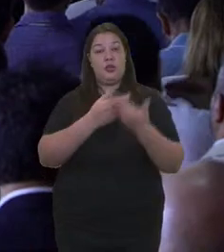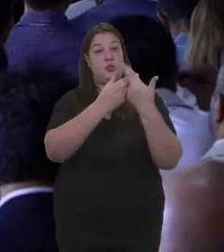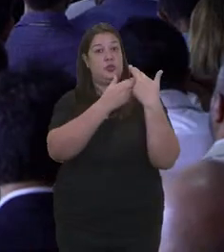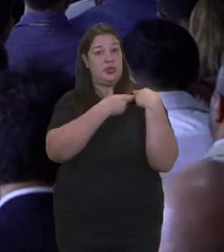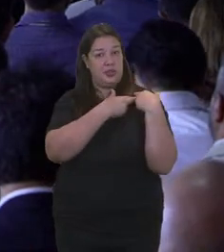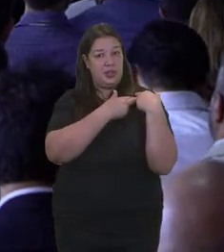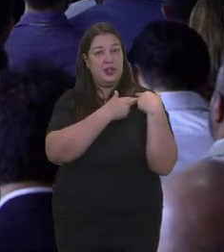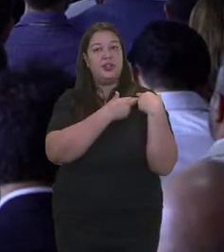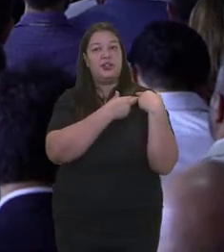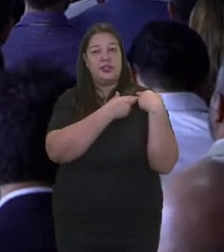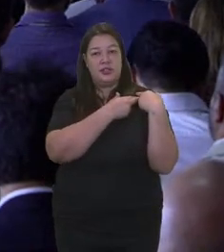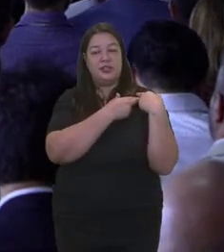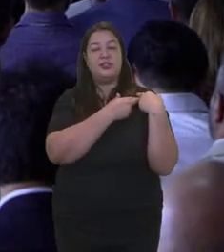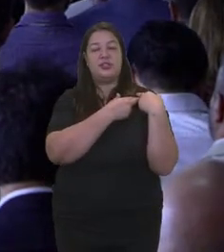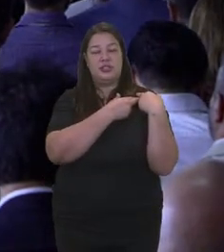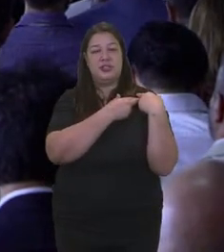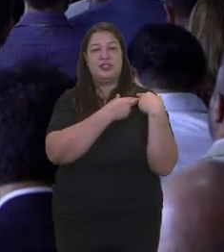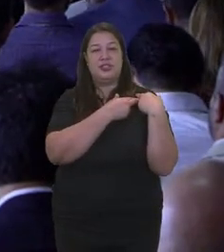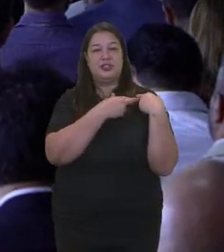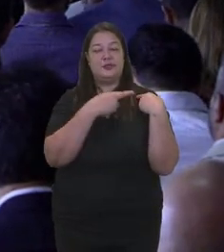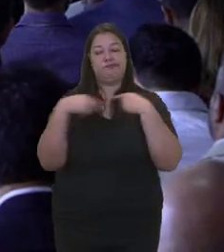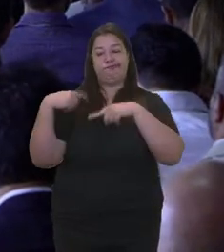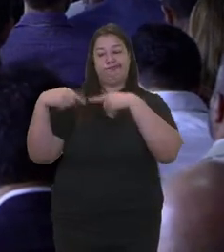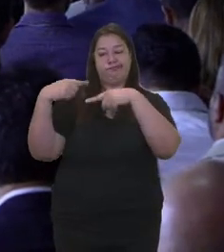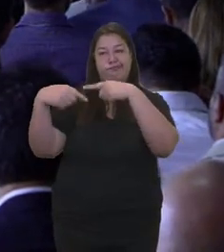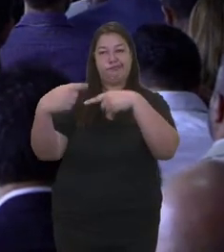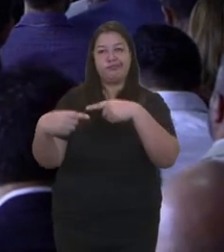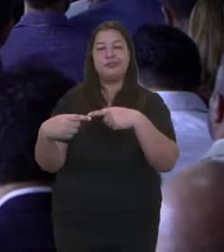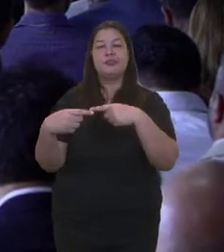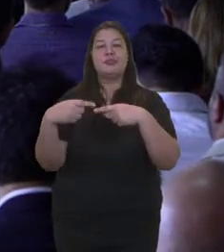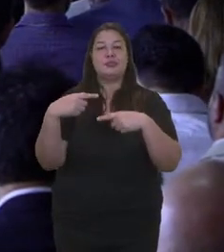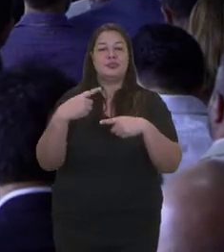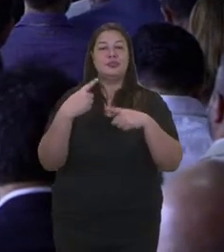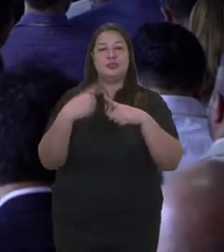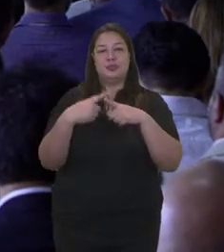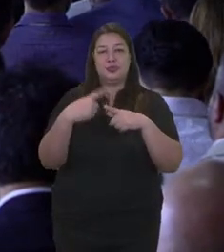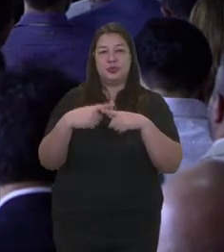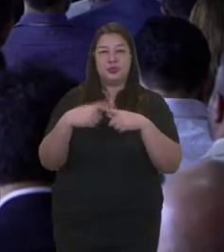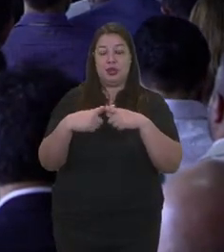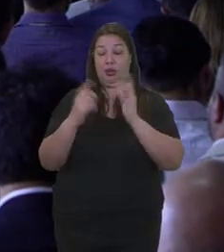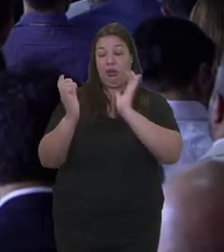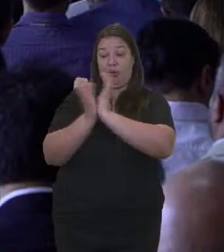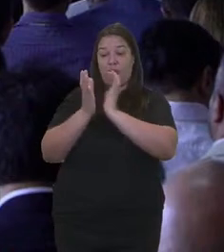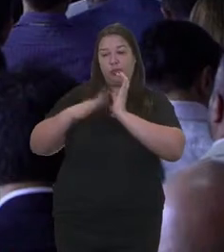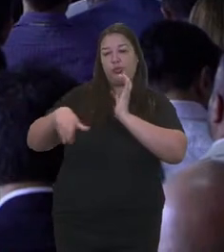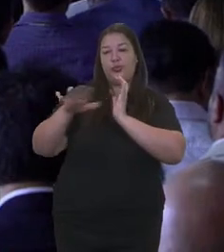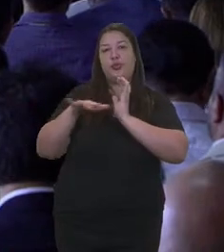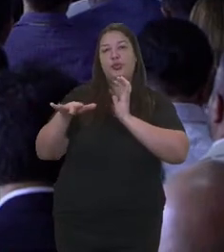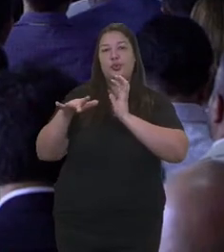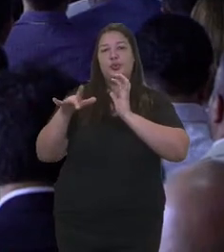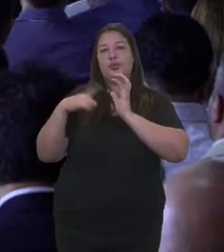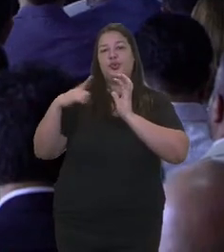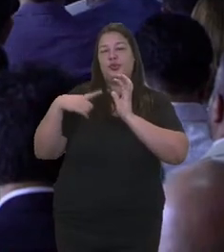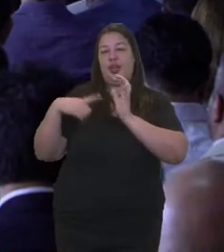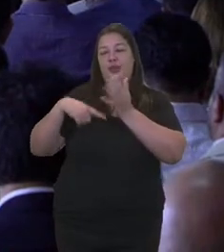enormous responsibility of the success of this journey and the whole journey.